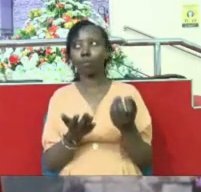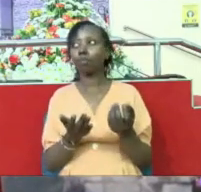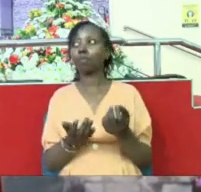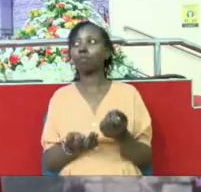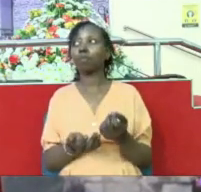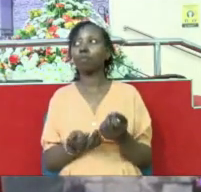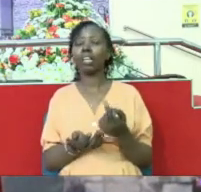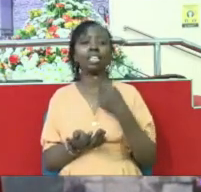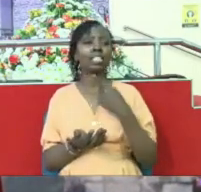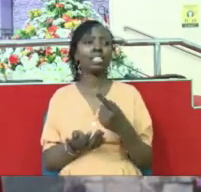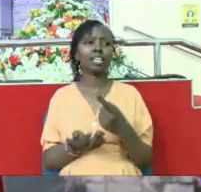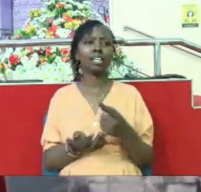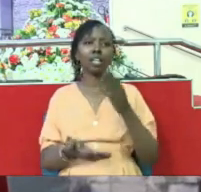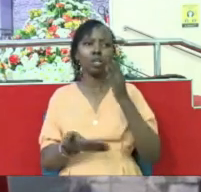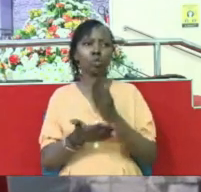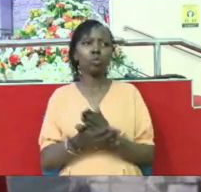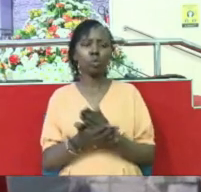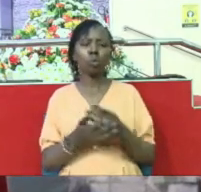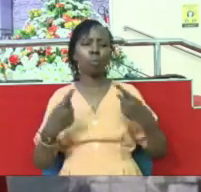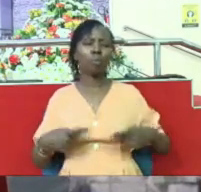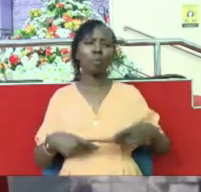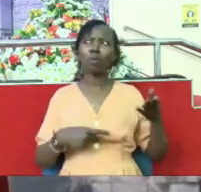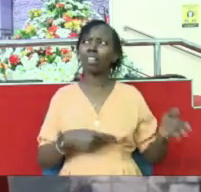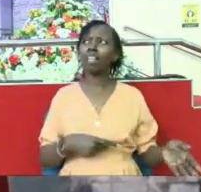even though they were critical to the apostle,